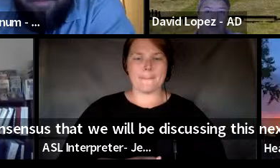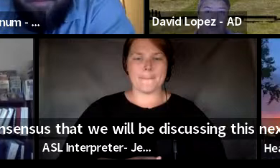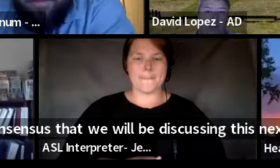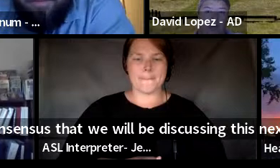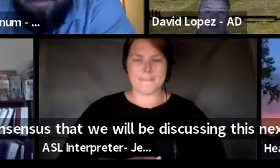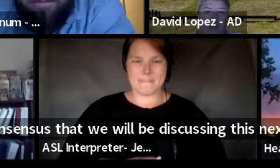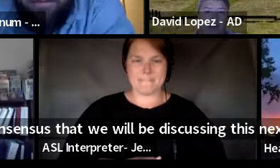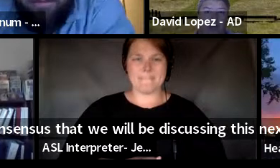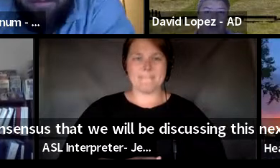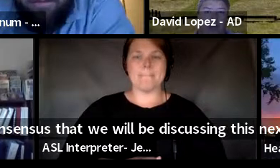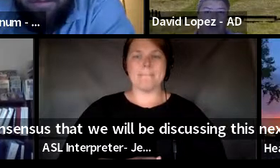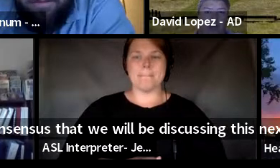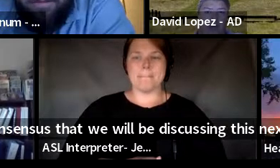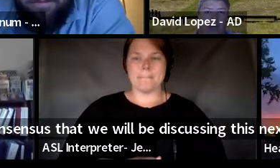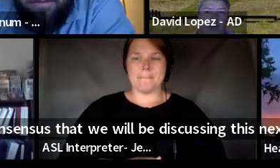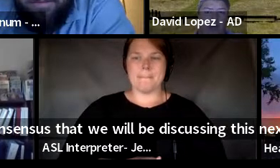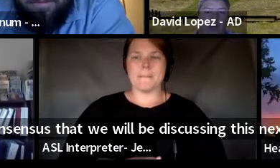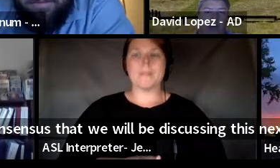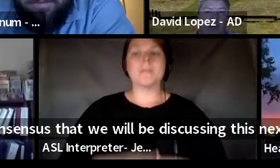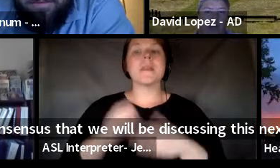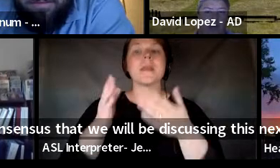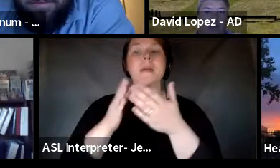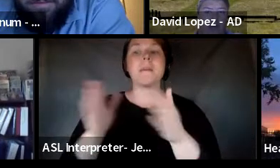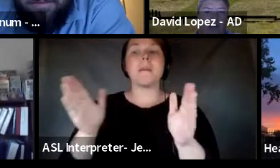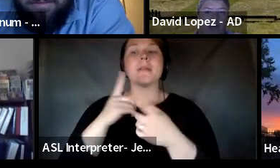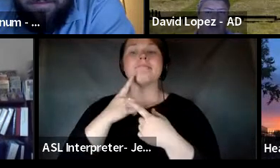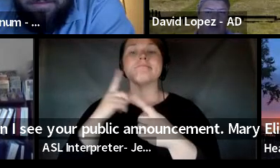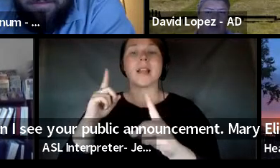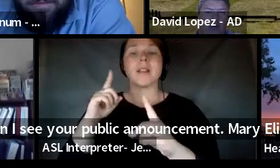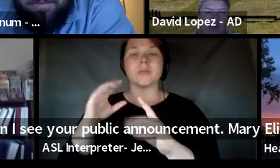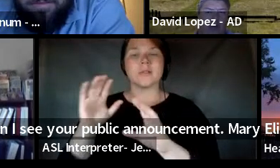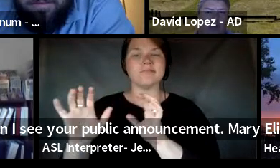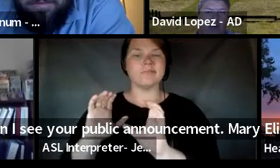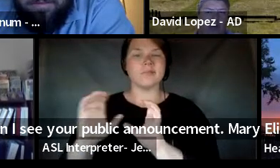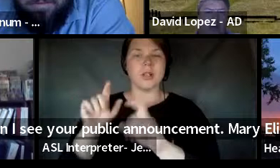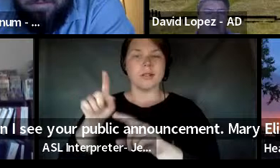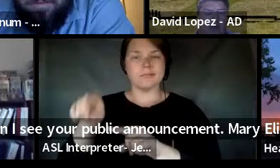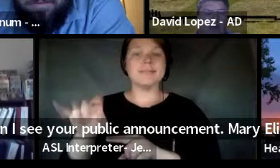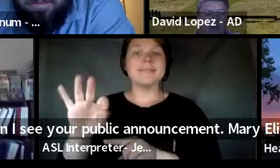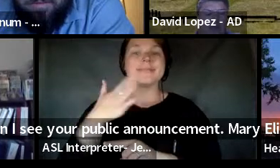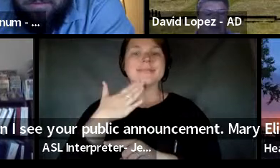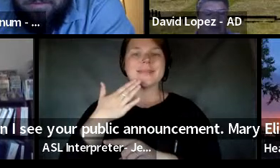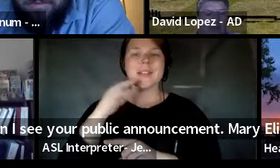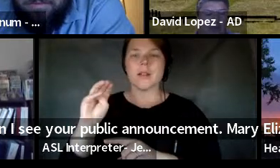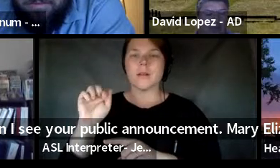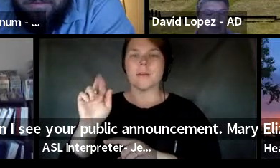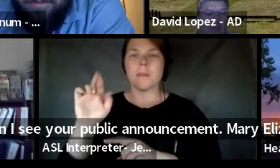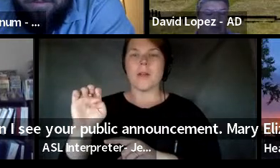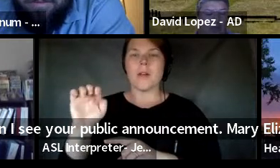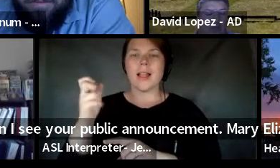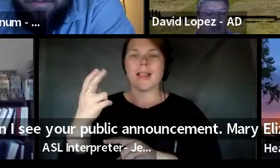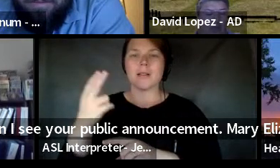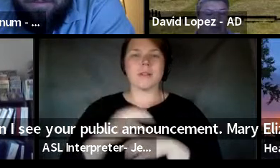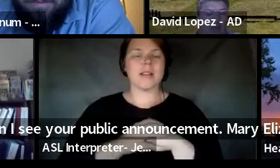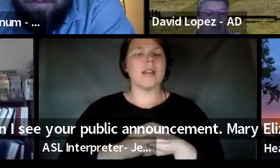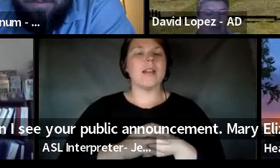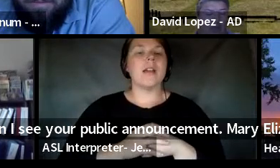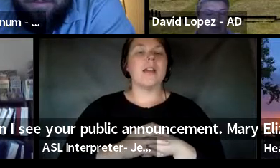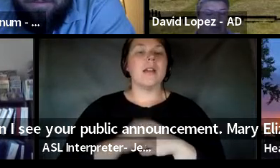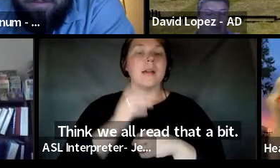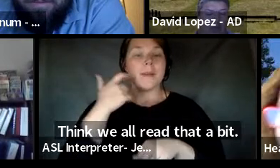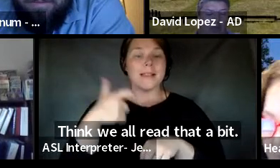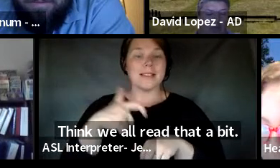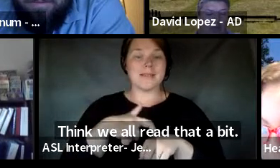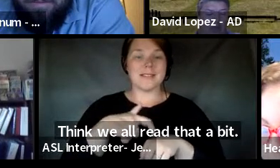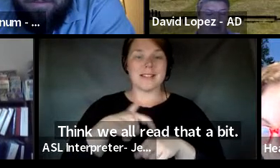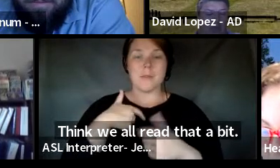And I see your public announcement, Mary Elizabeth, in the chat. Thank you. I will read that in a bit. In the interest of time, I